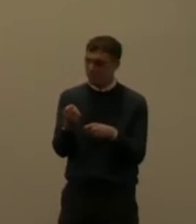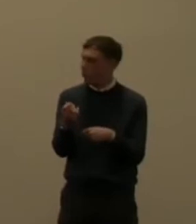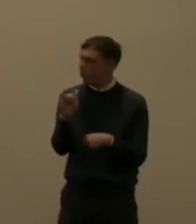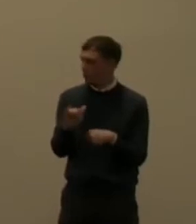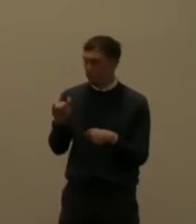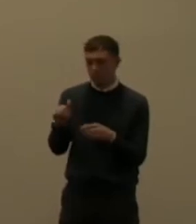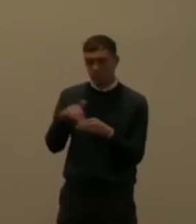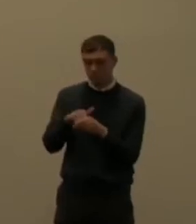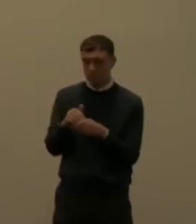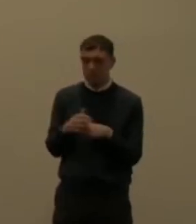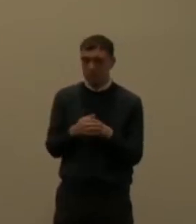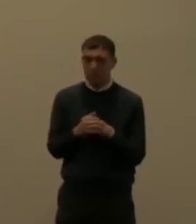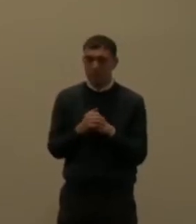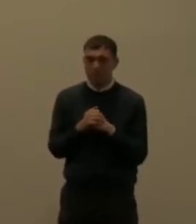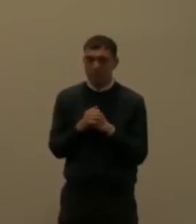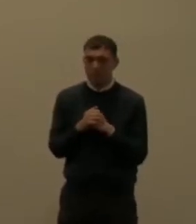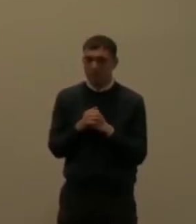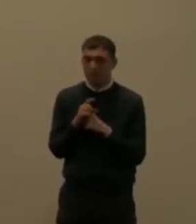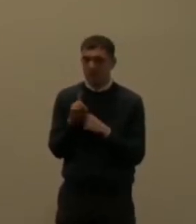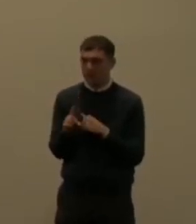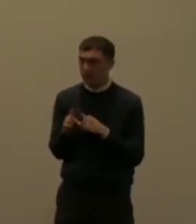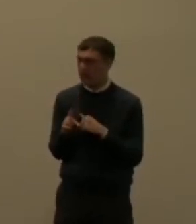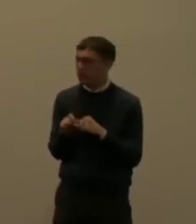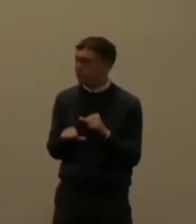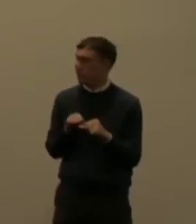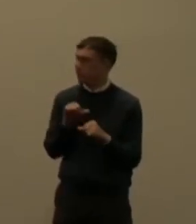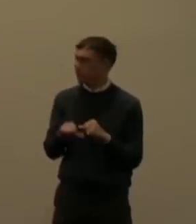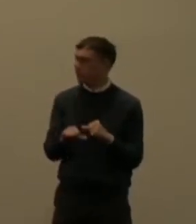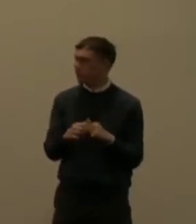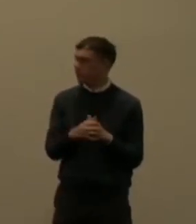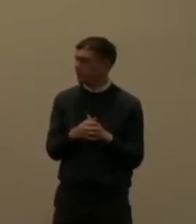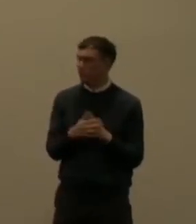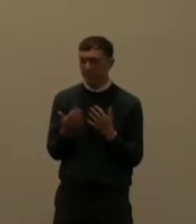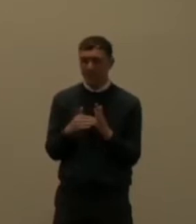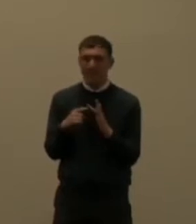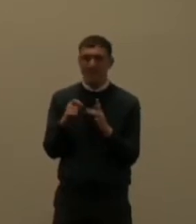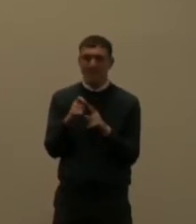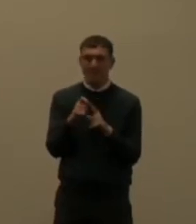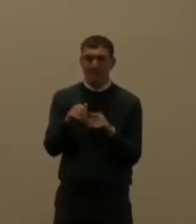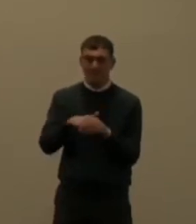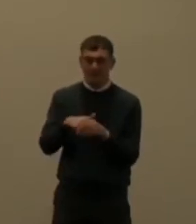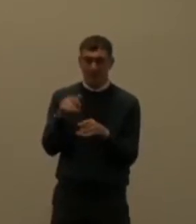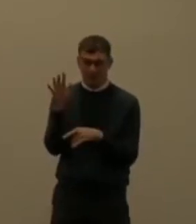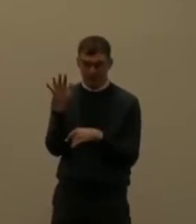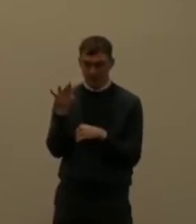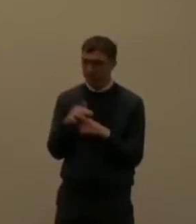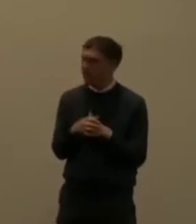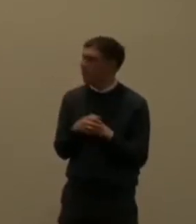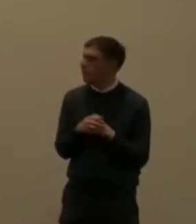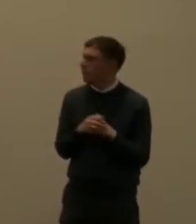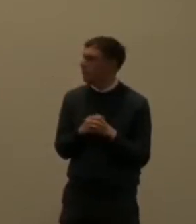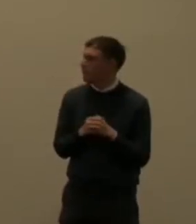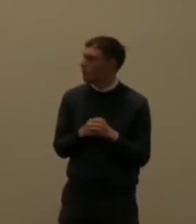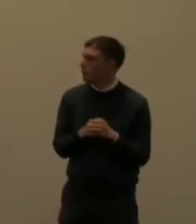that folder, that zip file, sorry. And then, so the zip file is here, is there. And now with